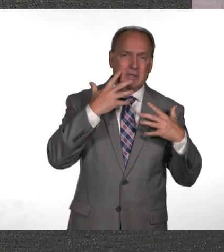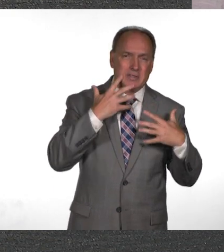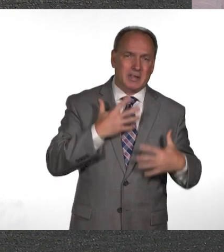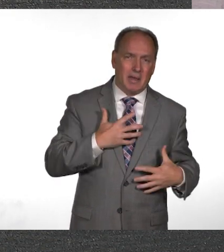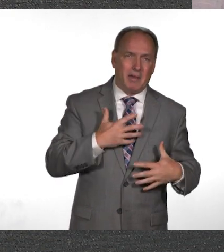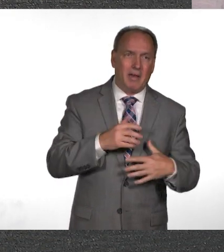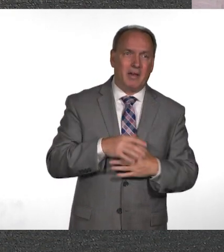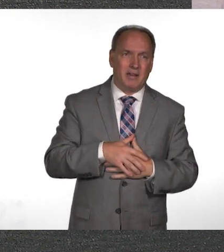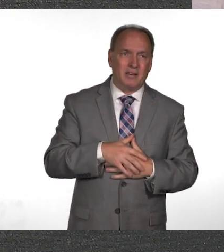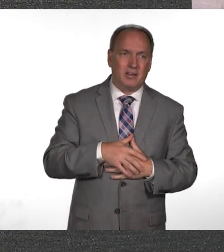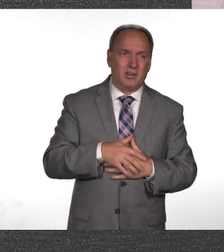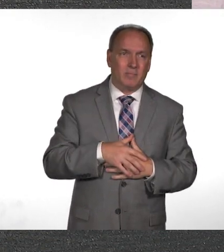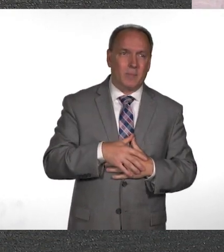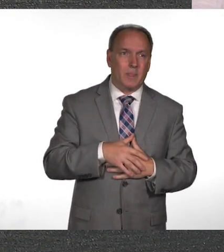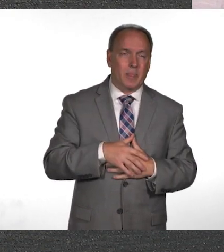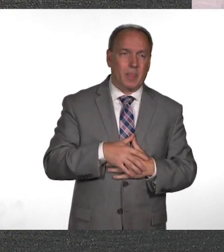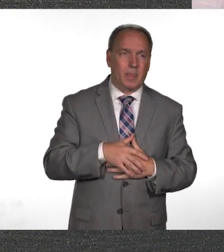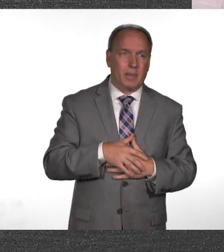sad.